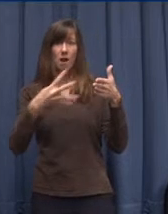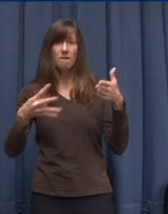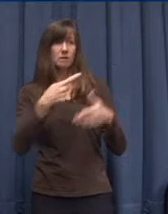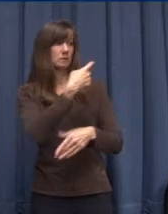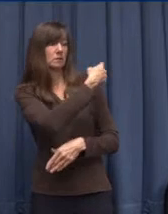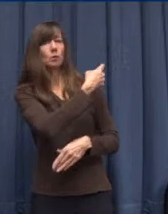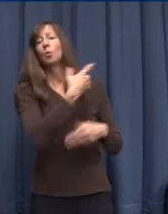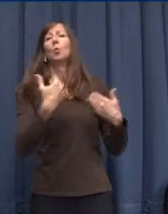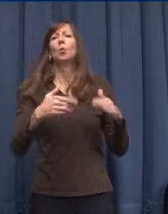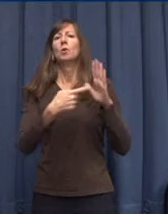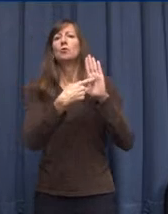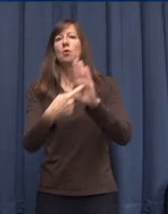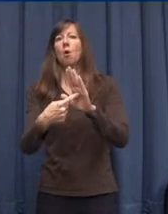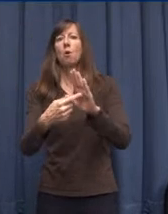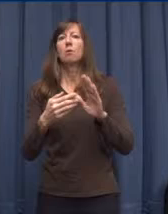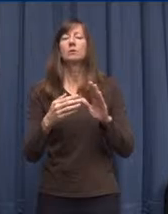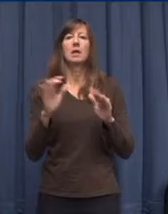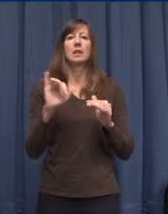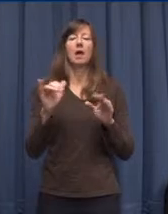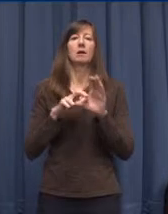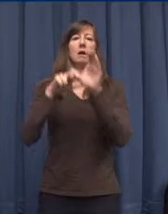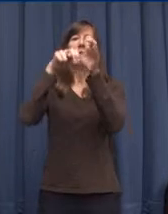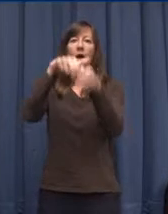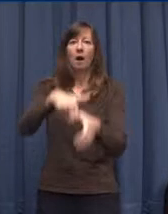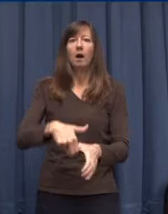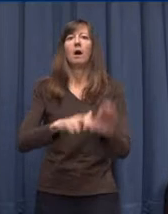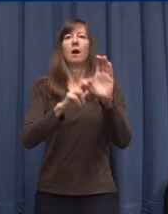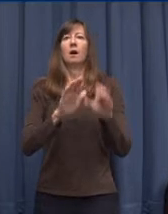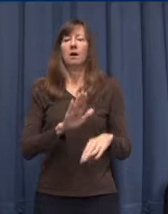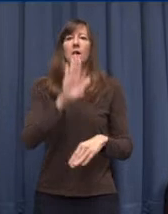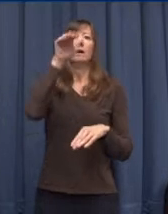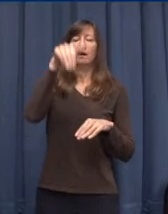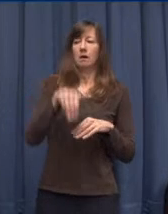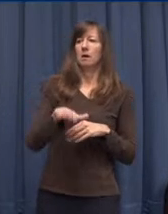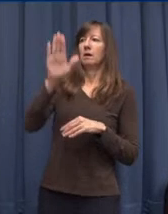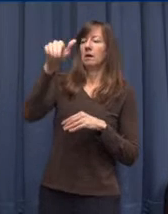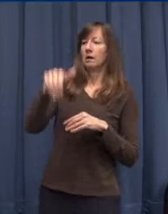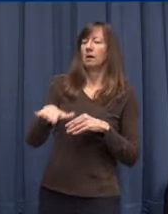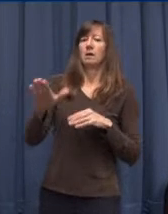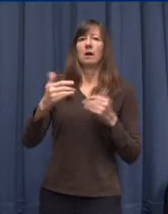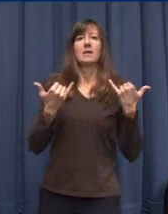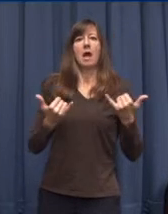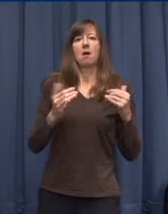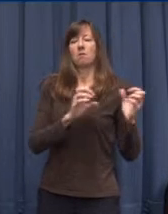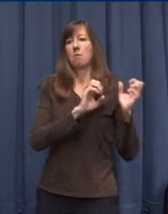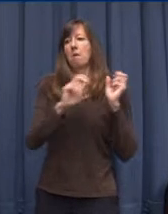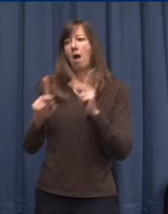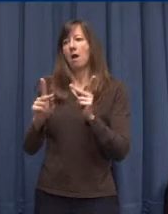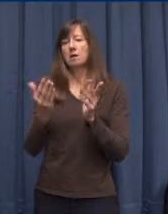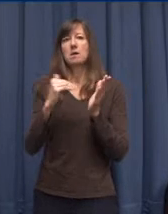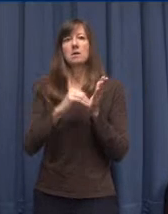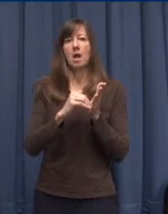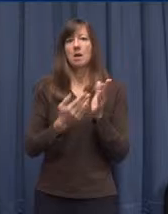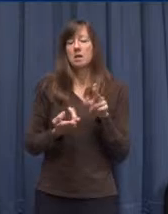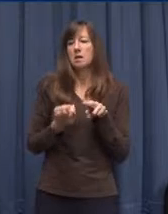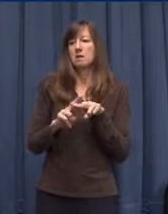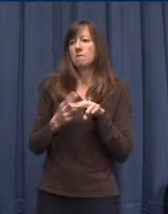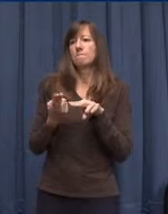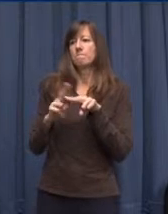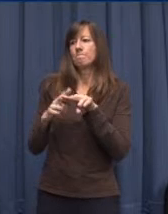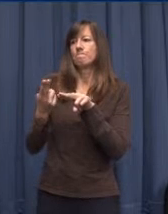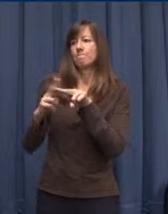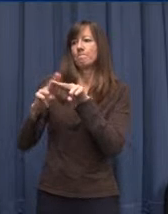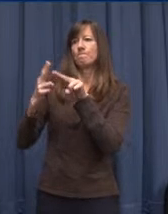that we've been on and that we've talked about, and unfortunately that we're now back on a clear trajectory upward in active